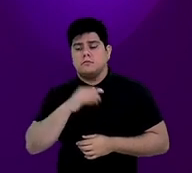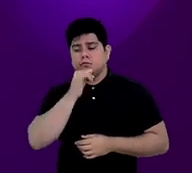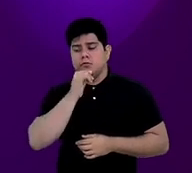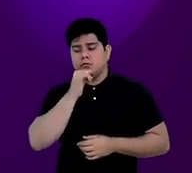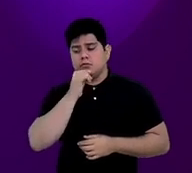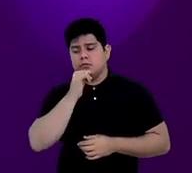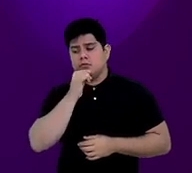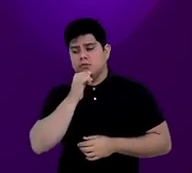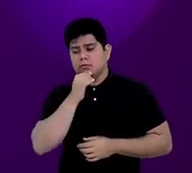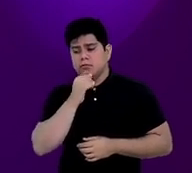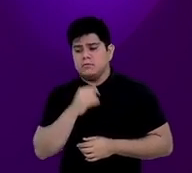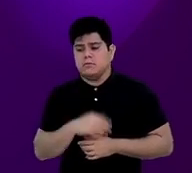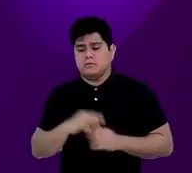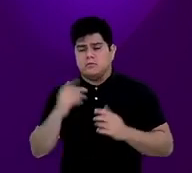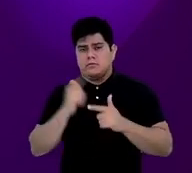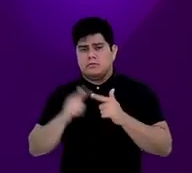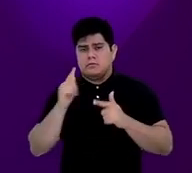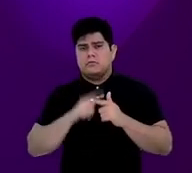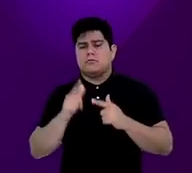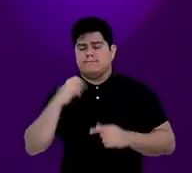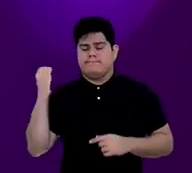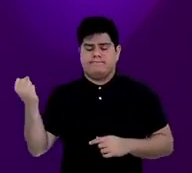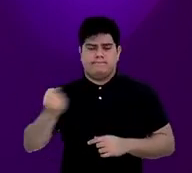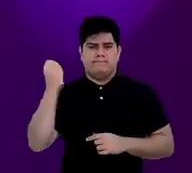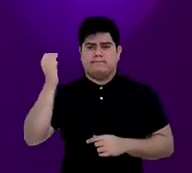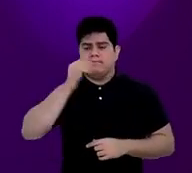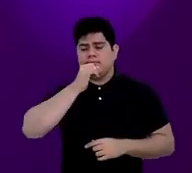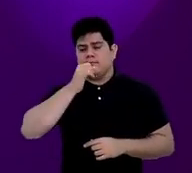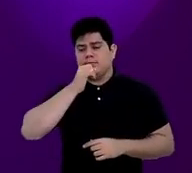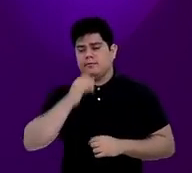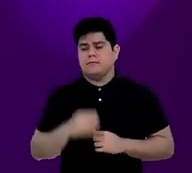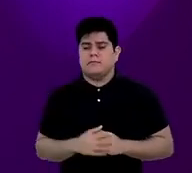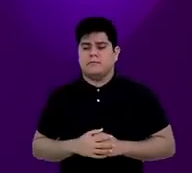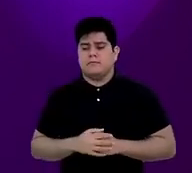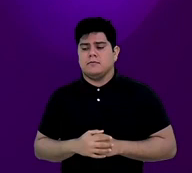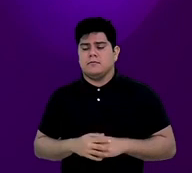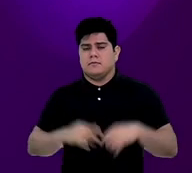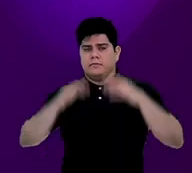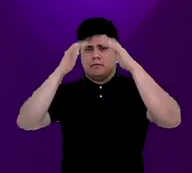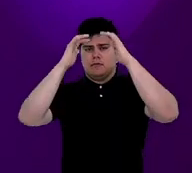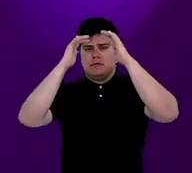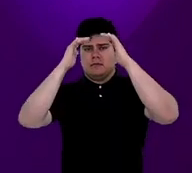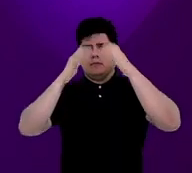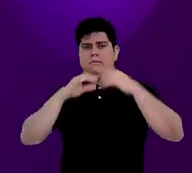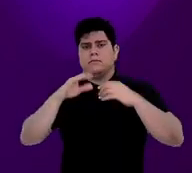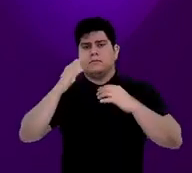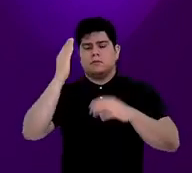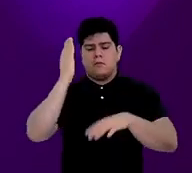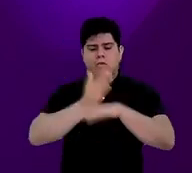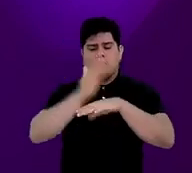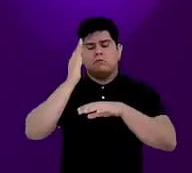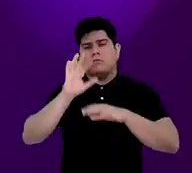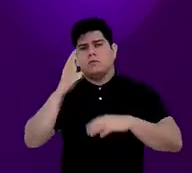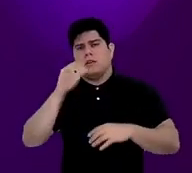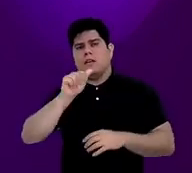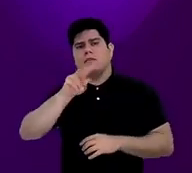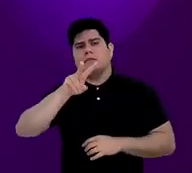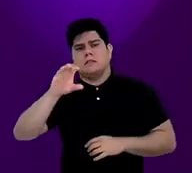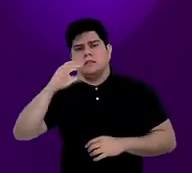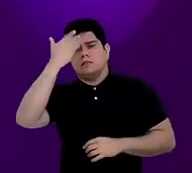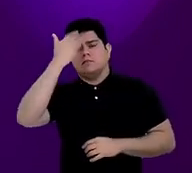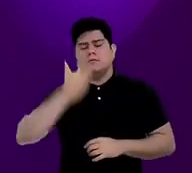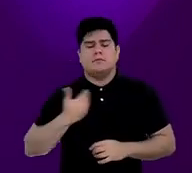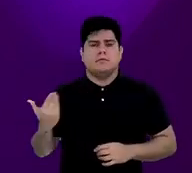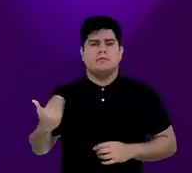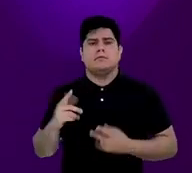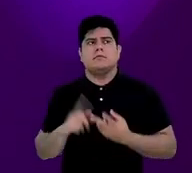like stroke, TBI, global ischemia, birth trauma. Some people have even tried to bring